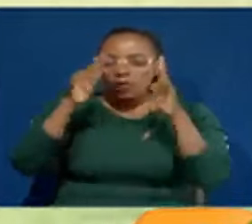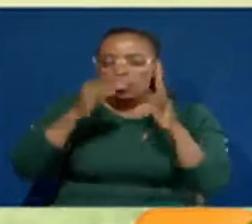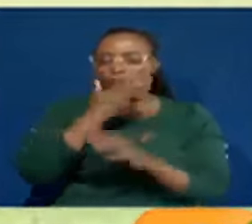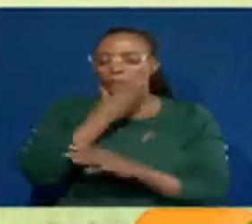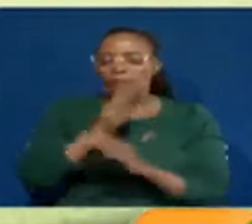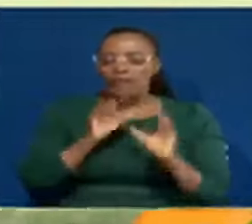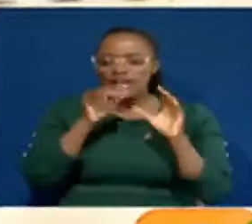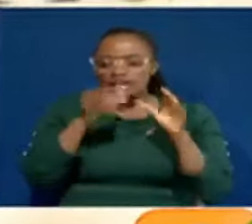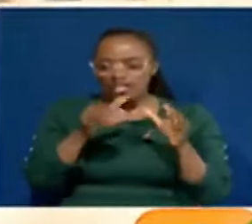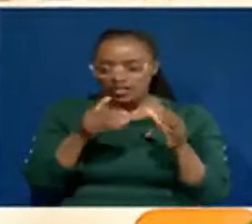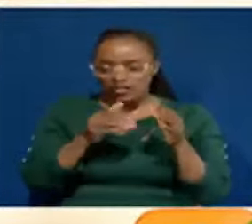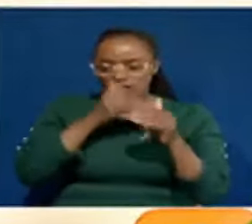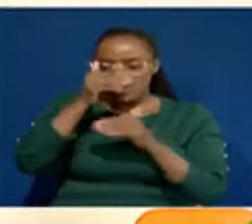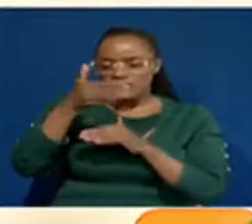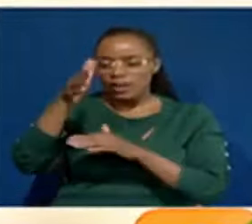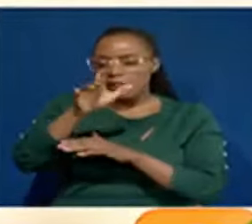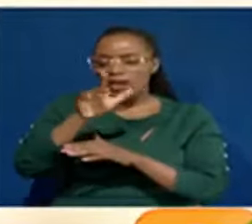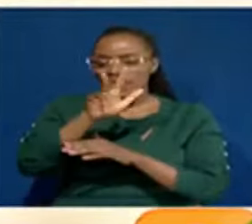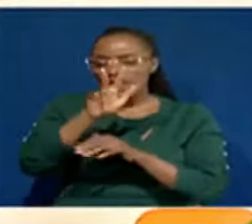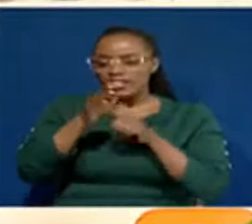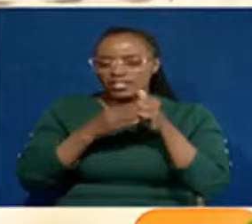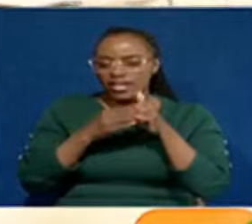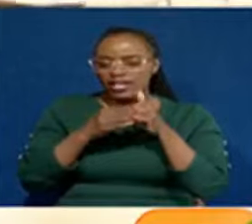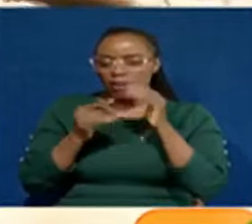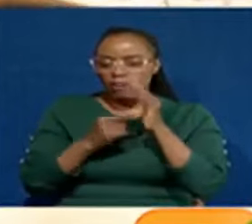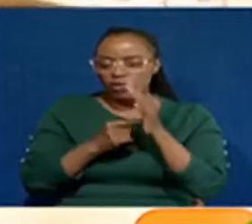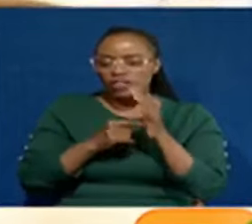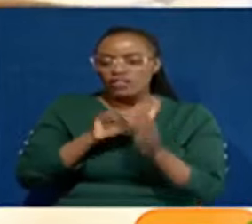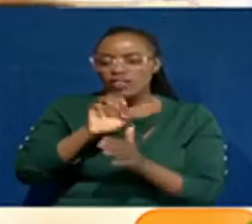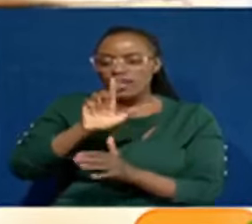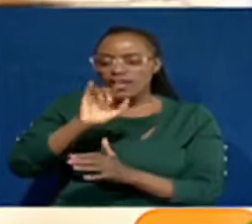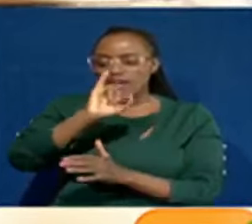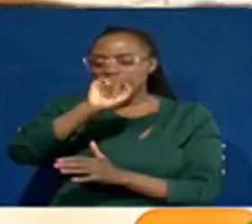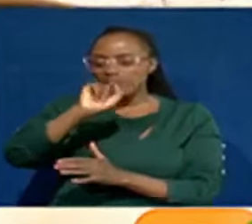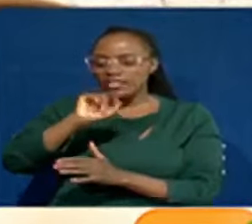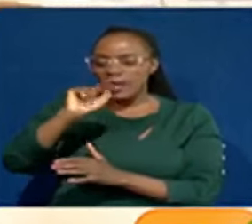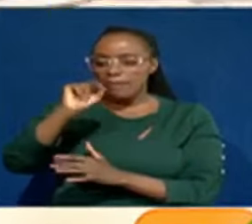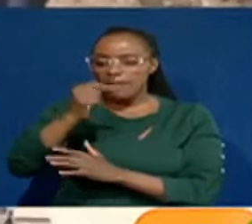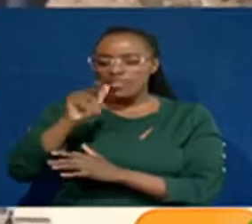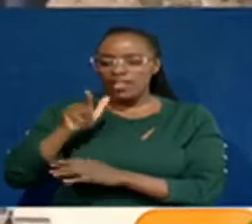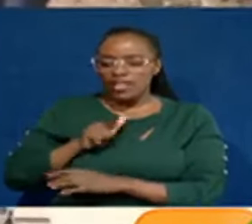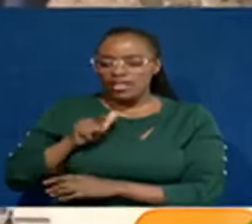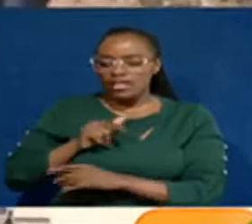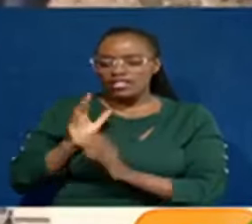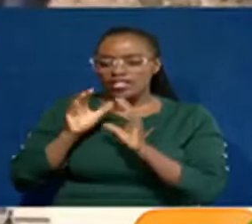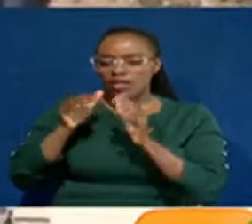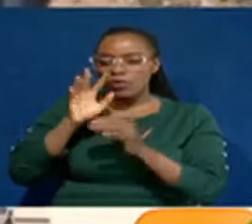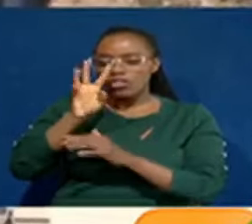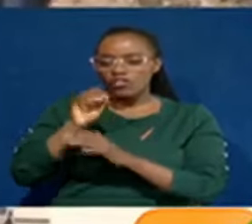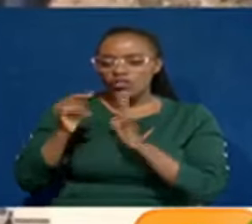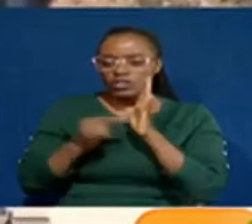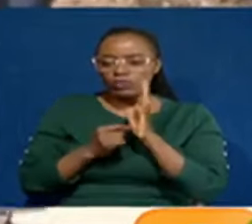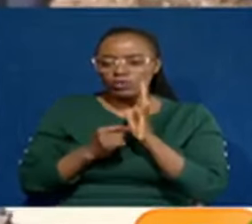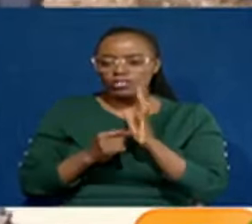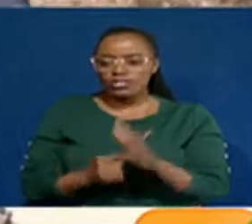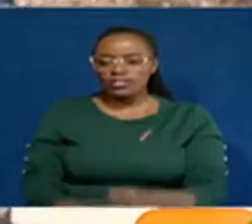men's category after returning 39 points, with Elizabeth Akinyi winning the ladies' category with 40 points.